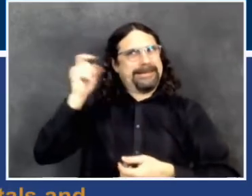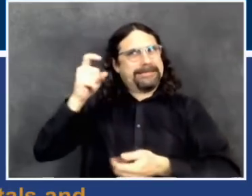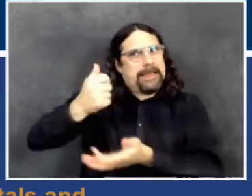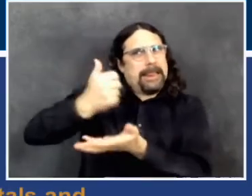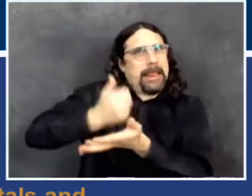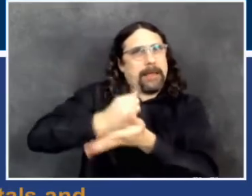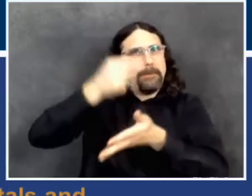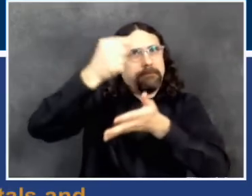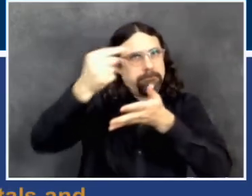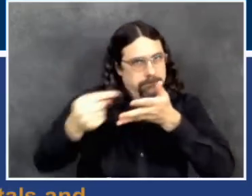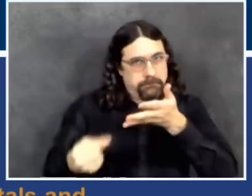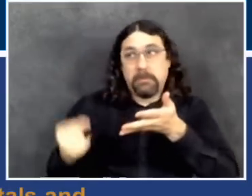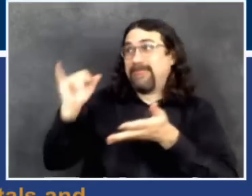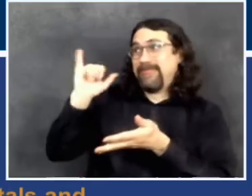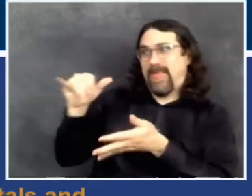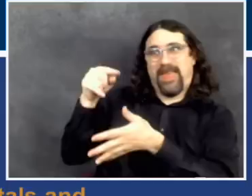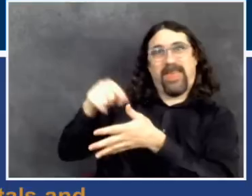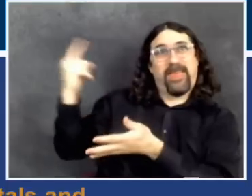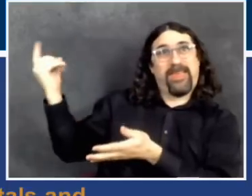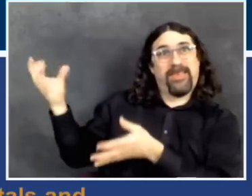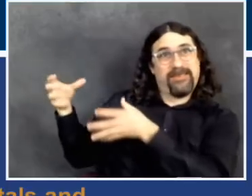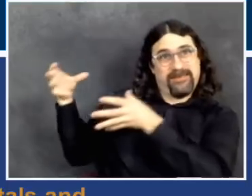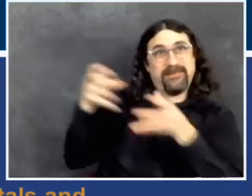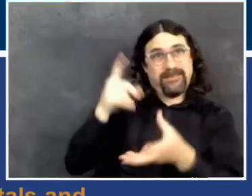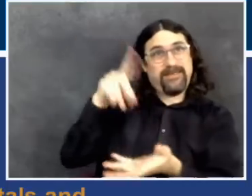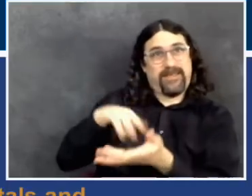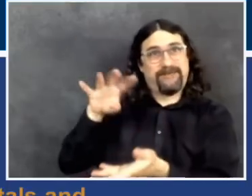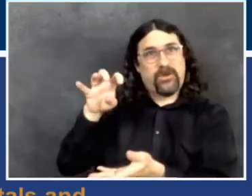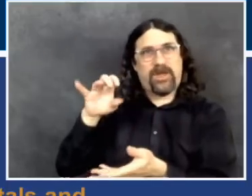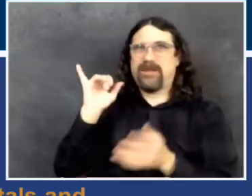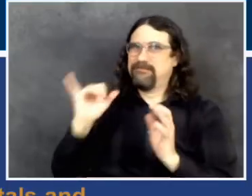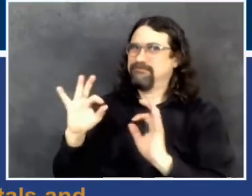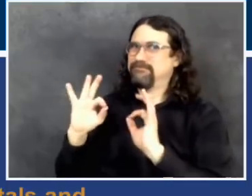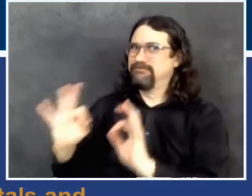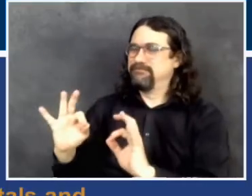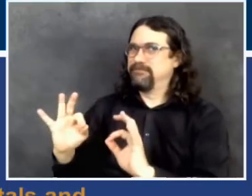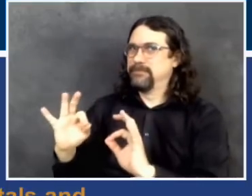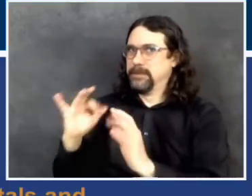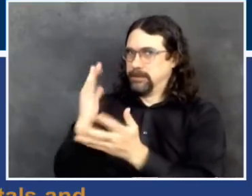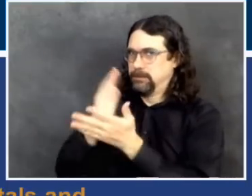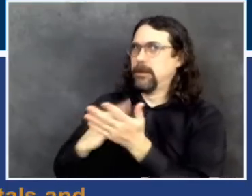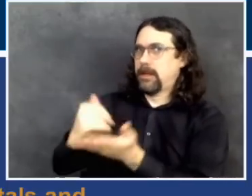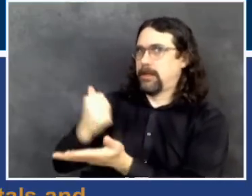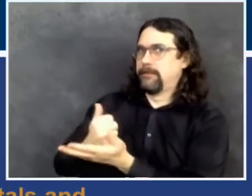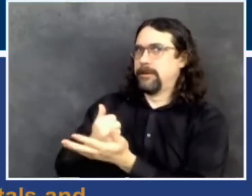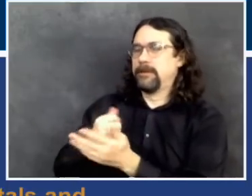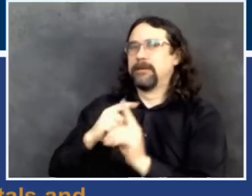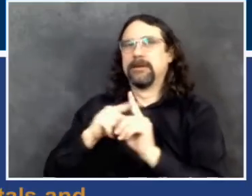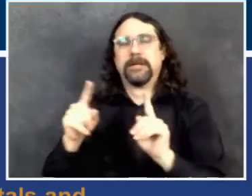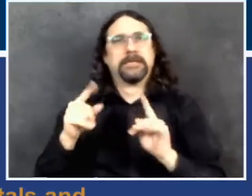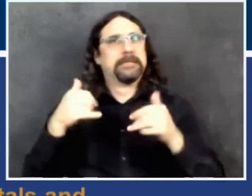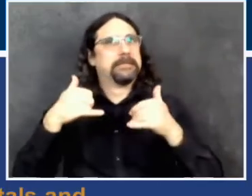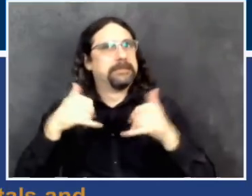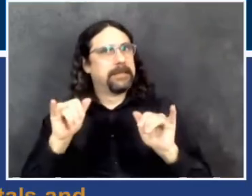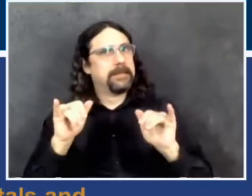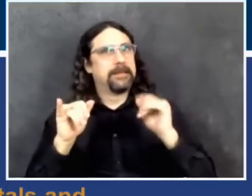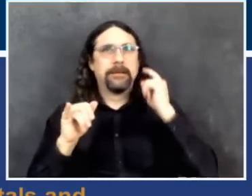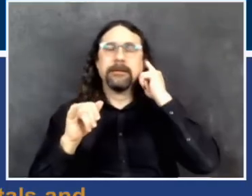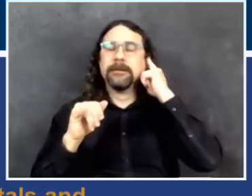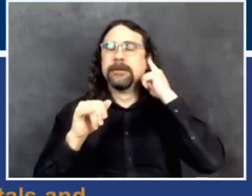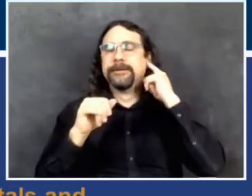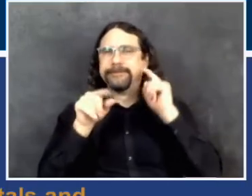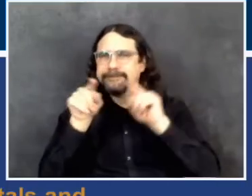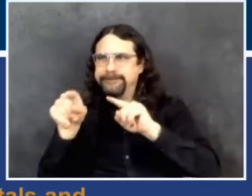hospitals that are hardest hit. And one of the things we're seeing in this crisis is that our independent hospitals are amongst